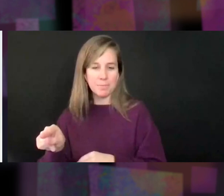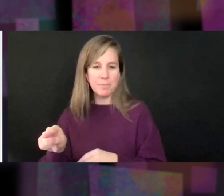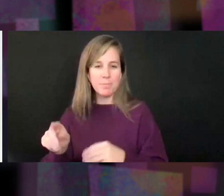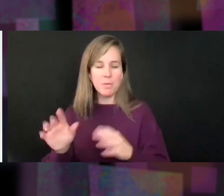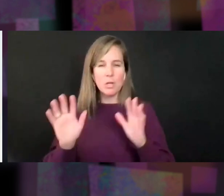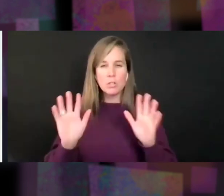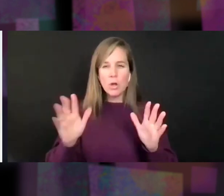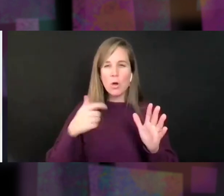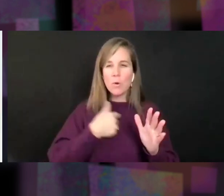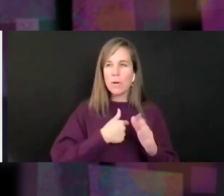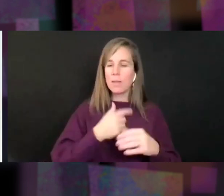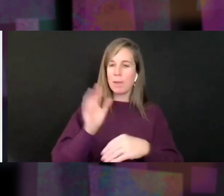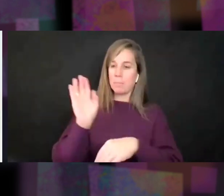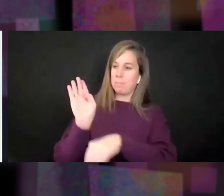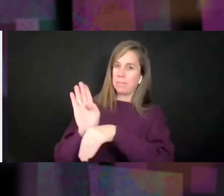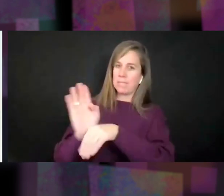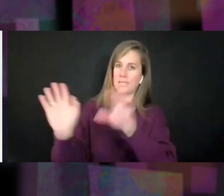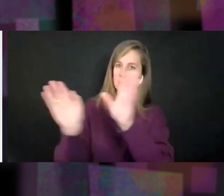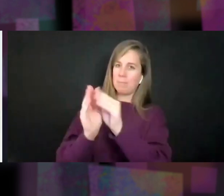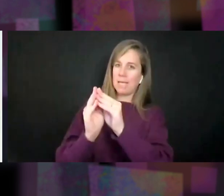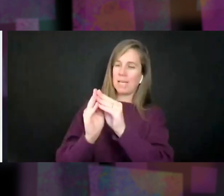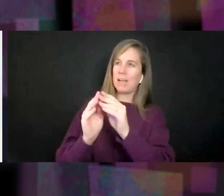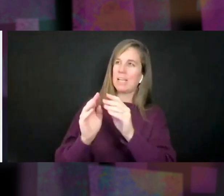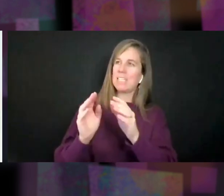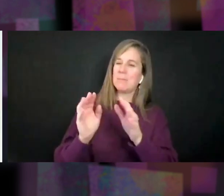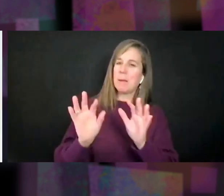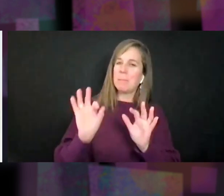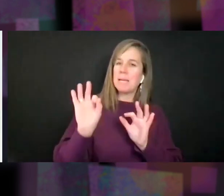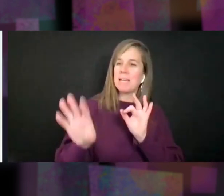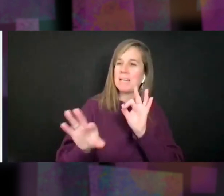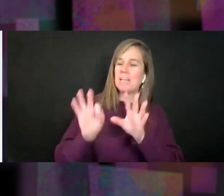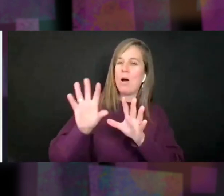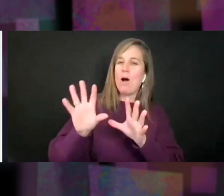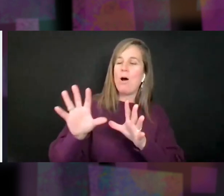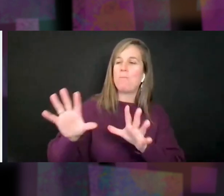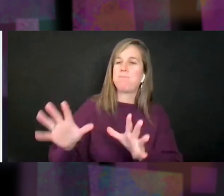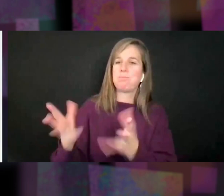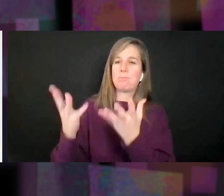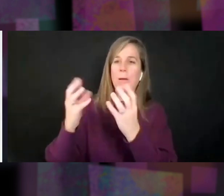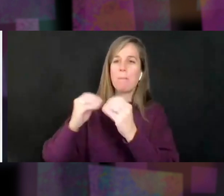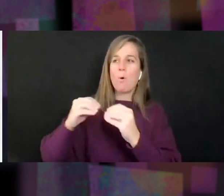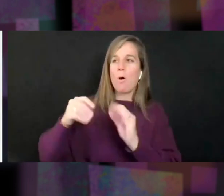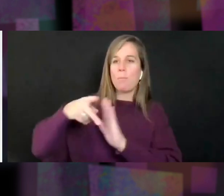Infusing our business meetings with principles of gathering can be transformative.